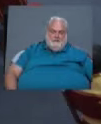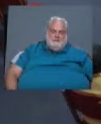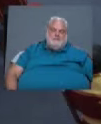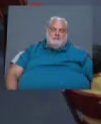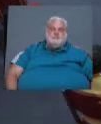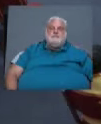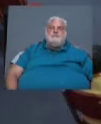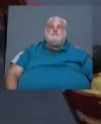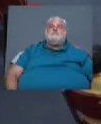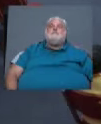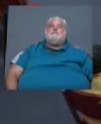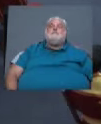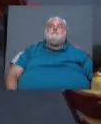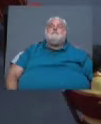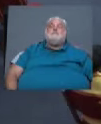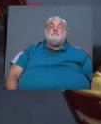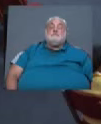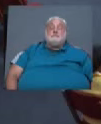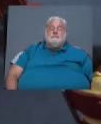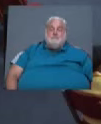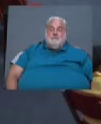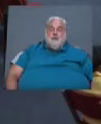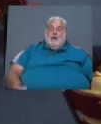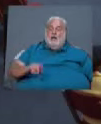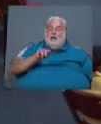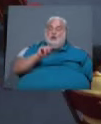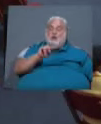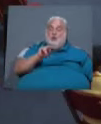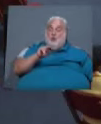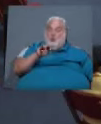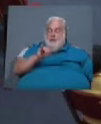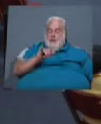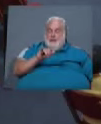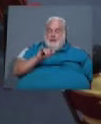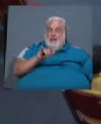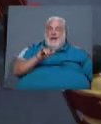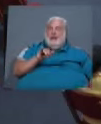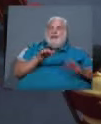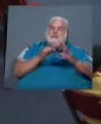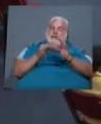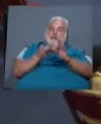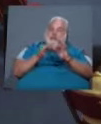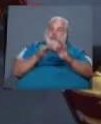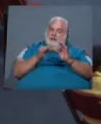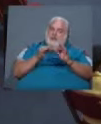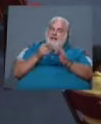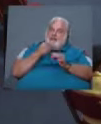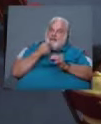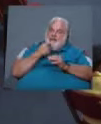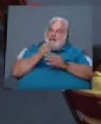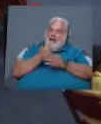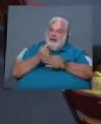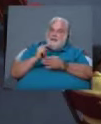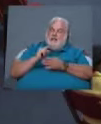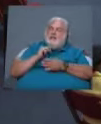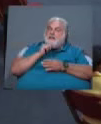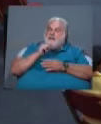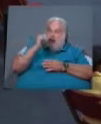leave here. I believe Mr. Brzezinski stated last Tuesday, Director Hendricks, that he was not